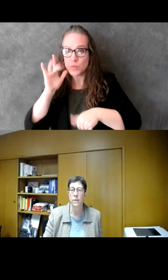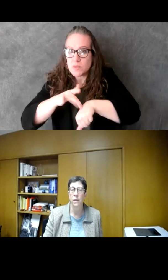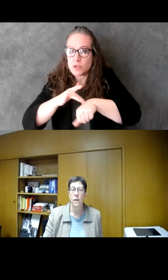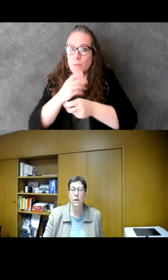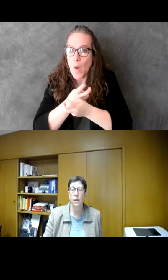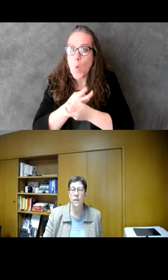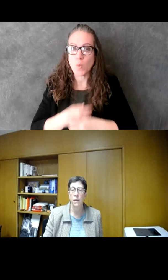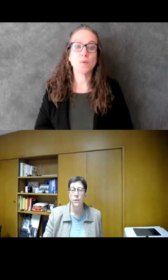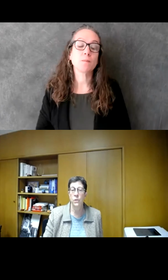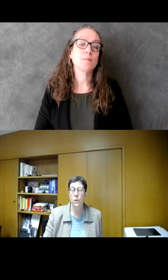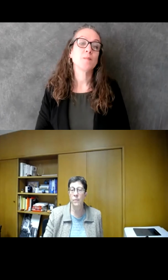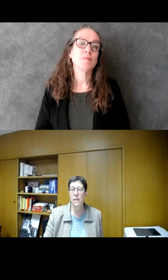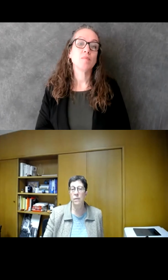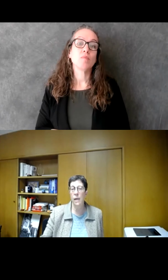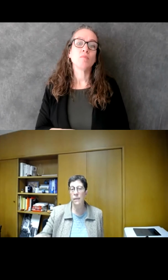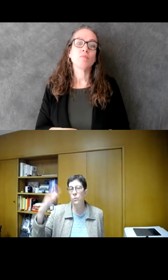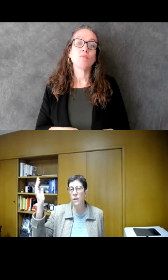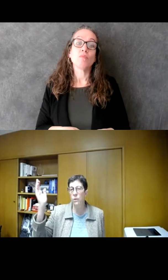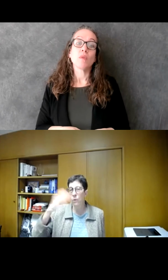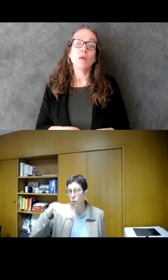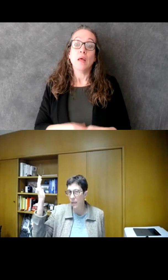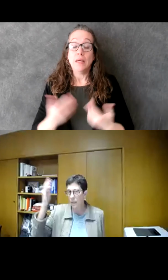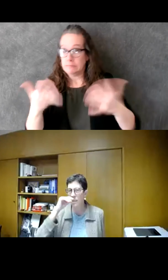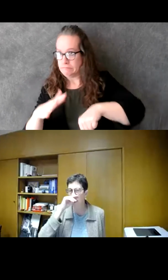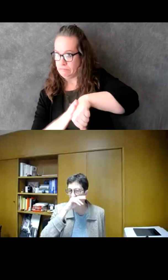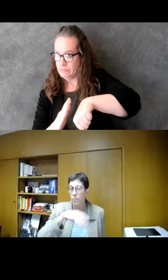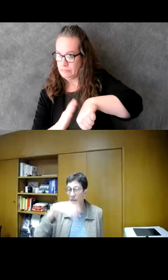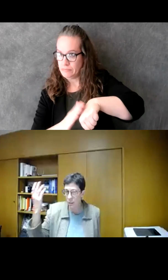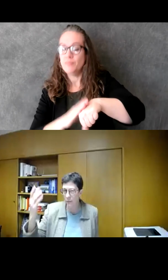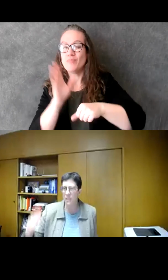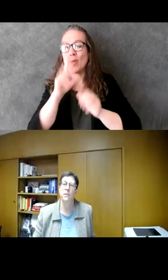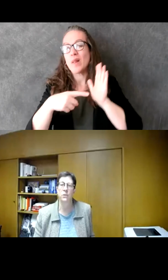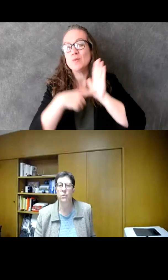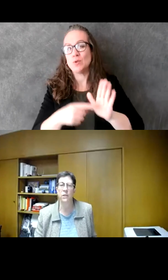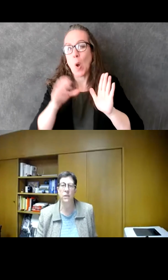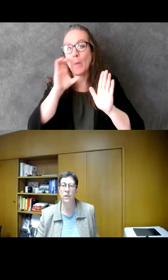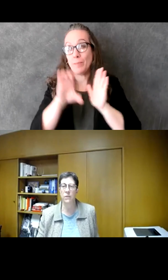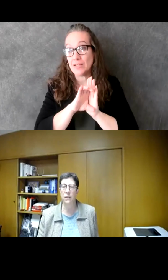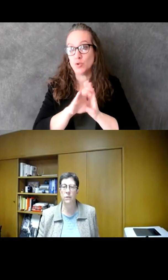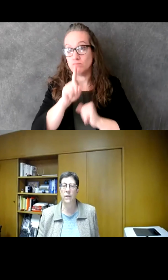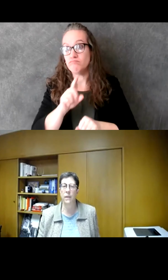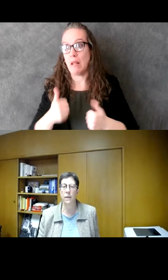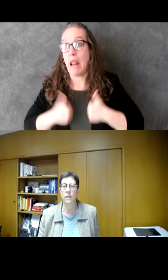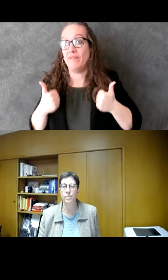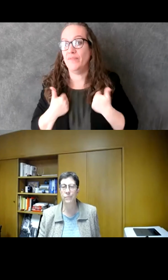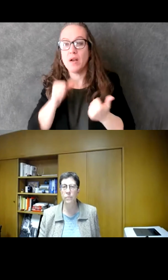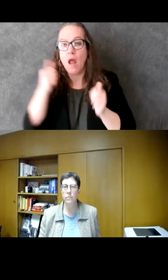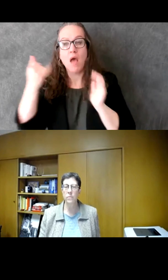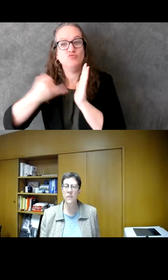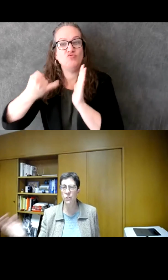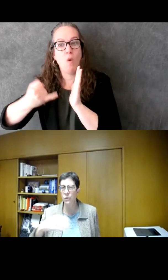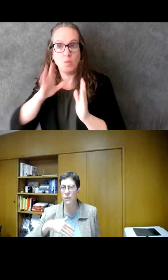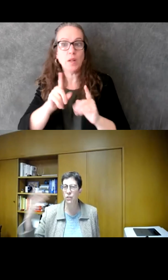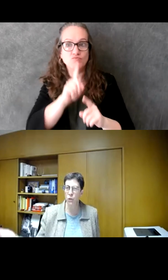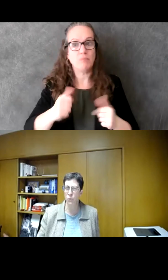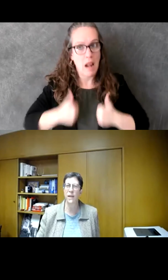injuries. So I just want to do a warning because I'm going to show a picture of a deep tissue pressure injury.